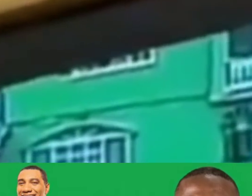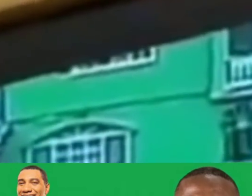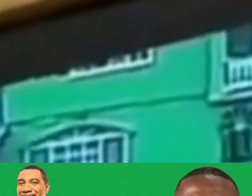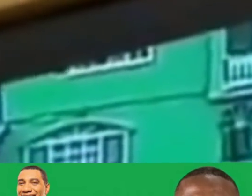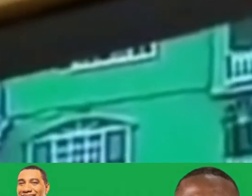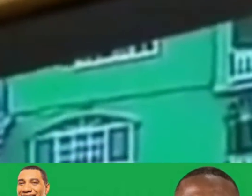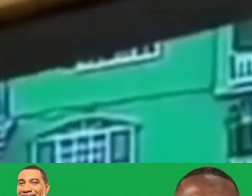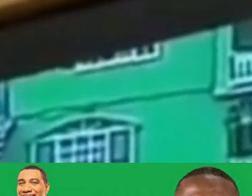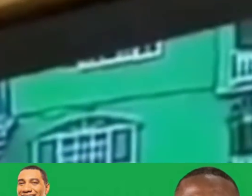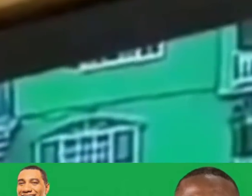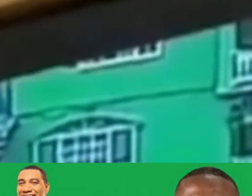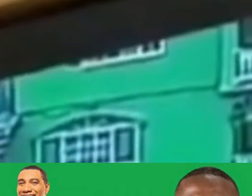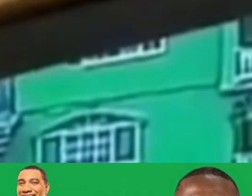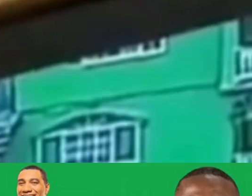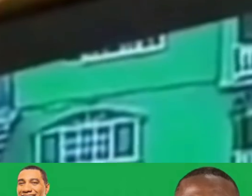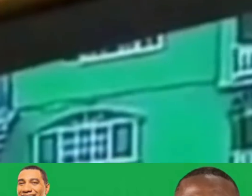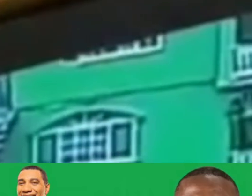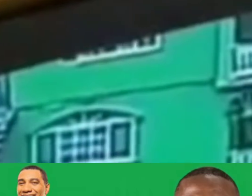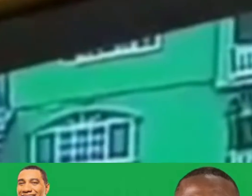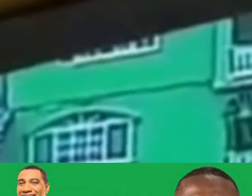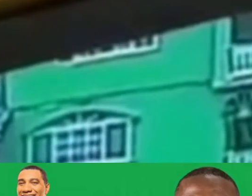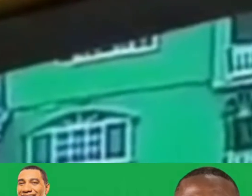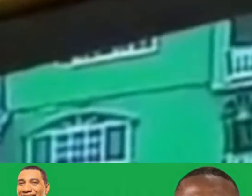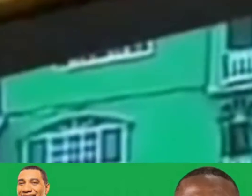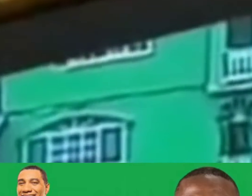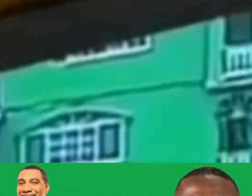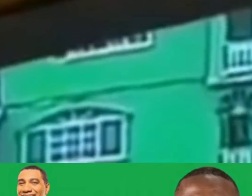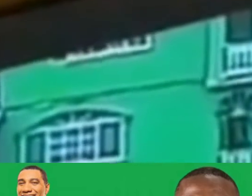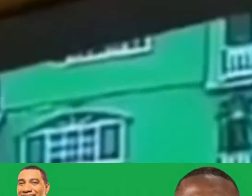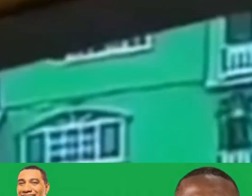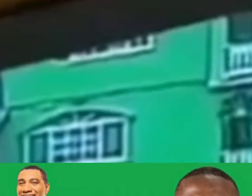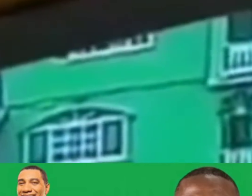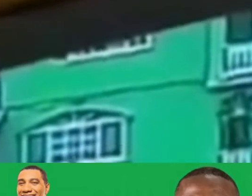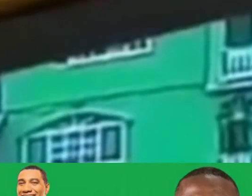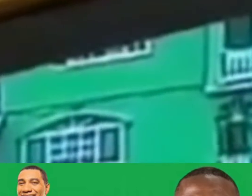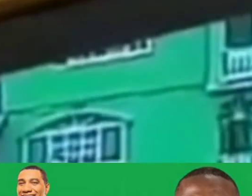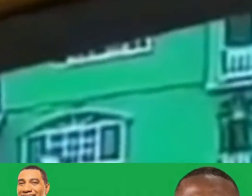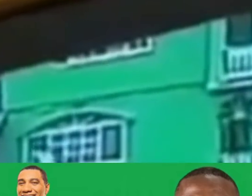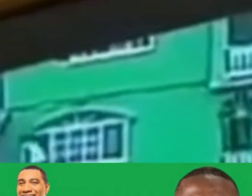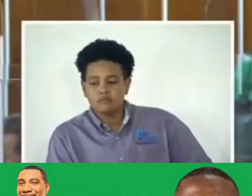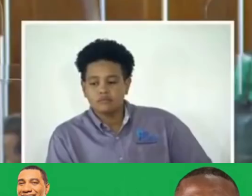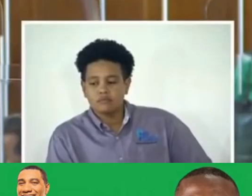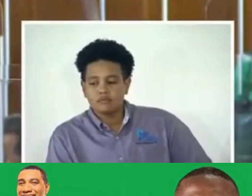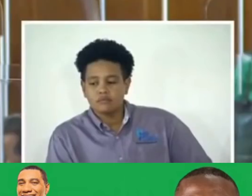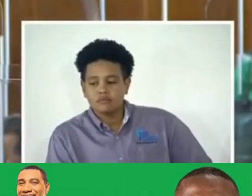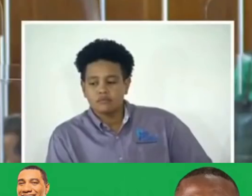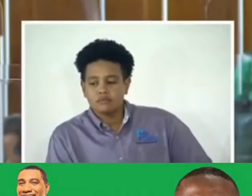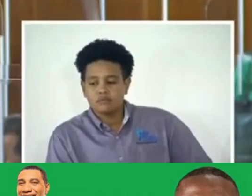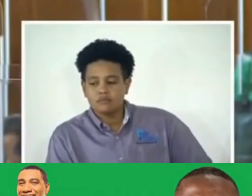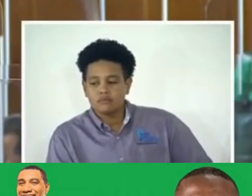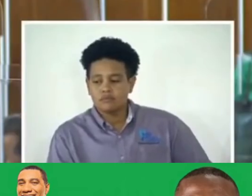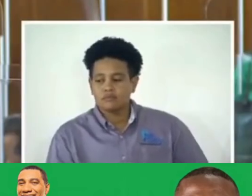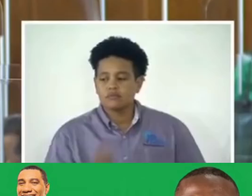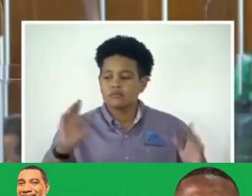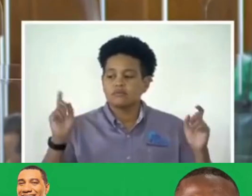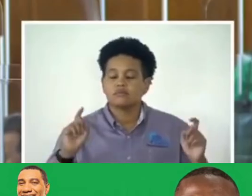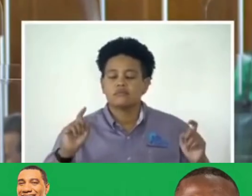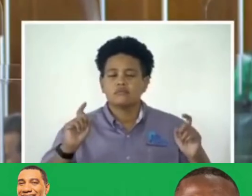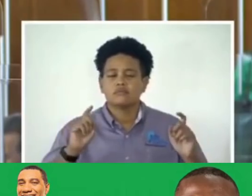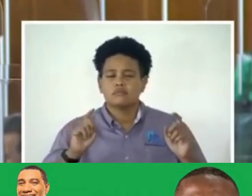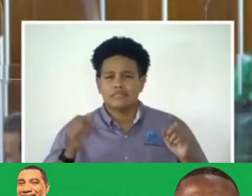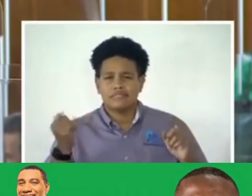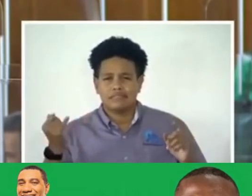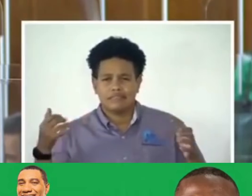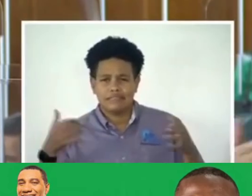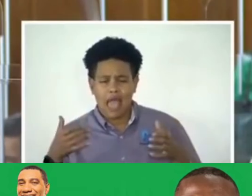report that she had been assaulted by Wright. The MP is said to have made a counter-report against the woman. The top brass of the governing Jamaica